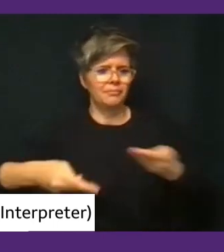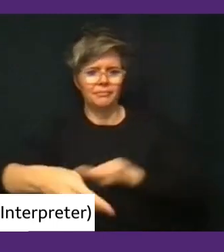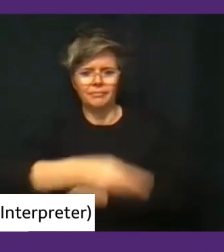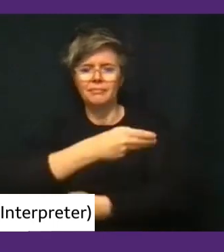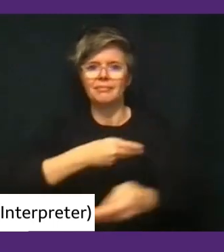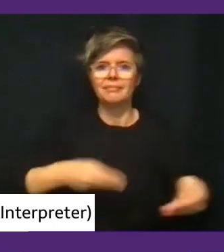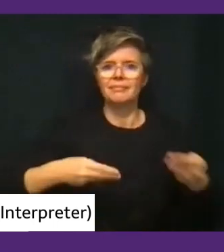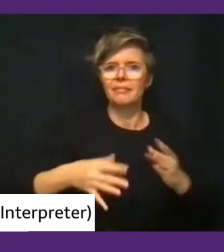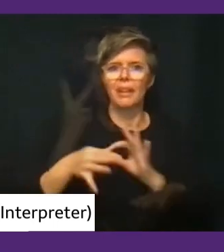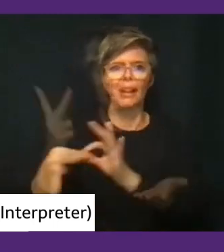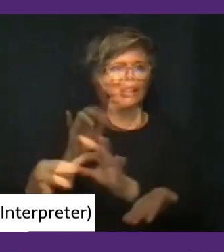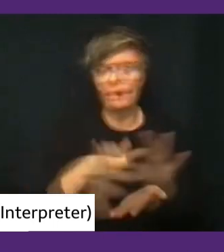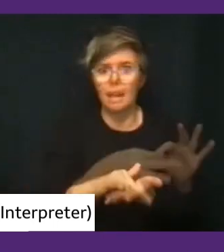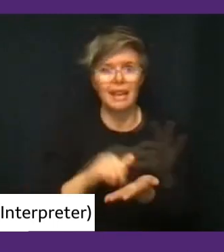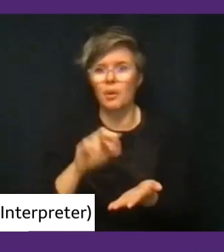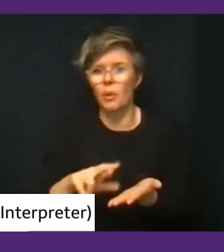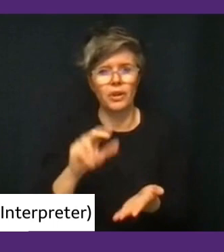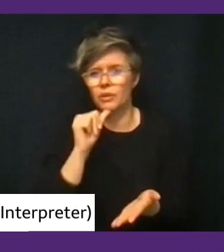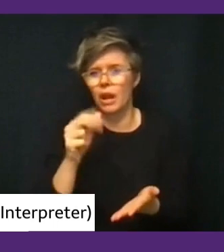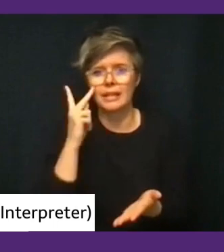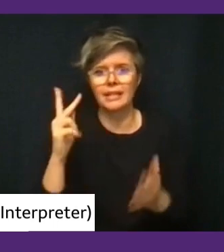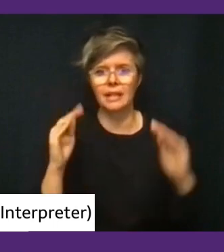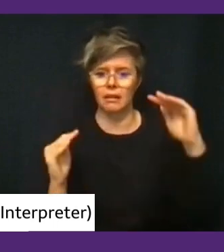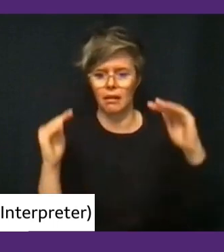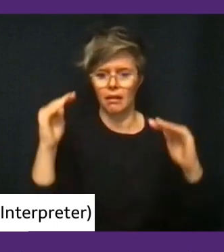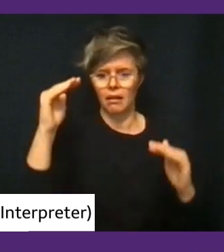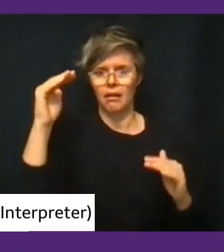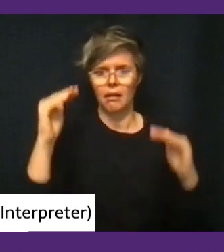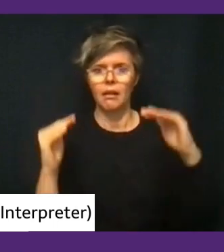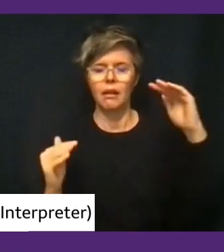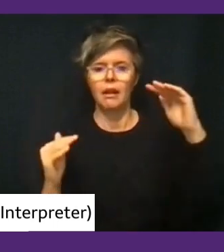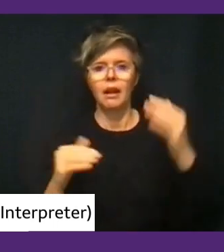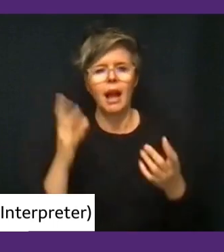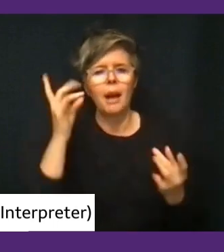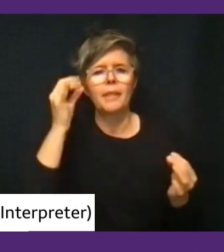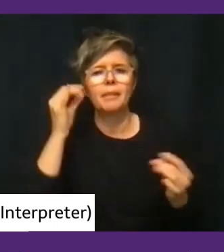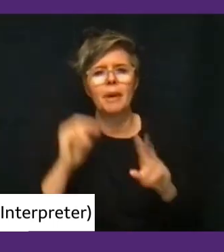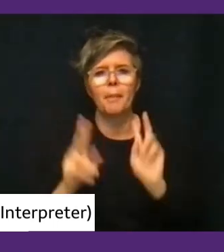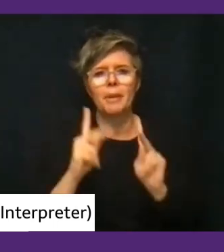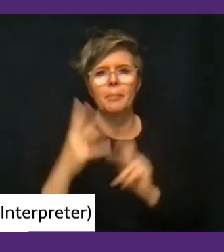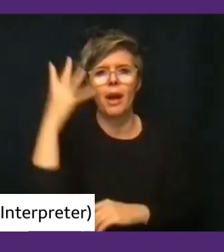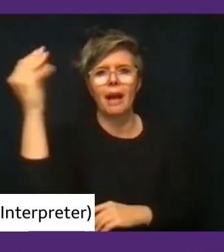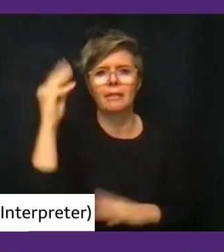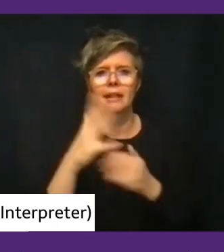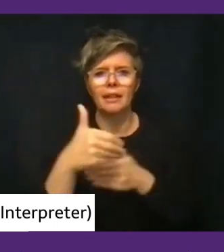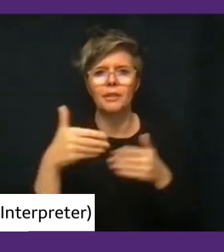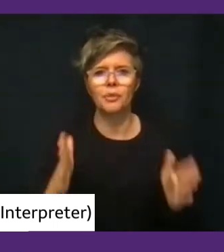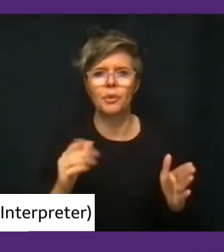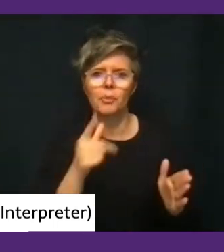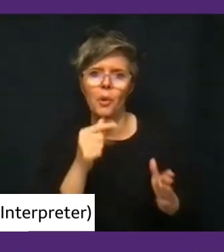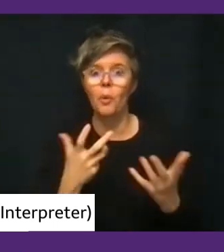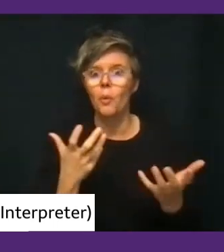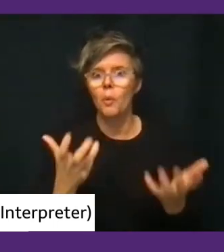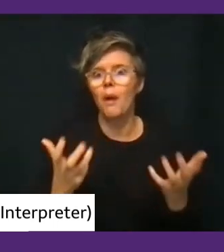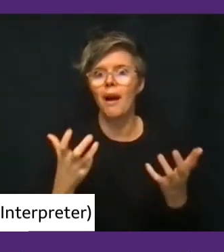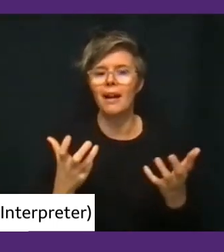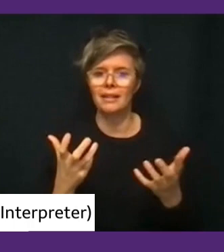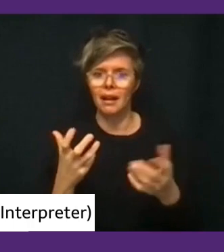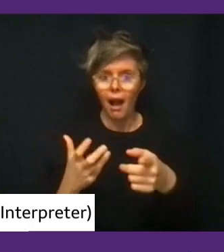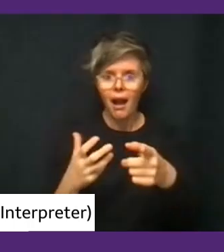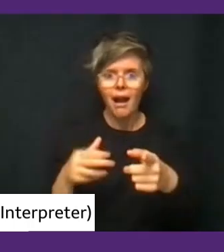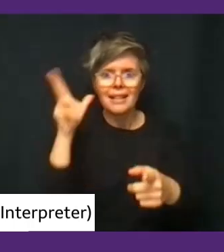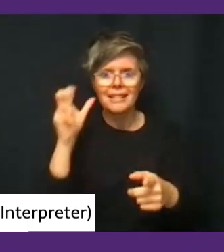we do all the time. I'm just thinking about people outside the room who are wishing that they were in your position, thinking, yeah, that sounds great for